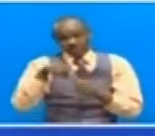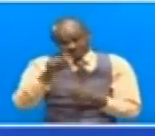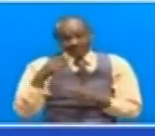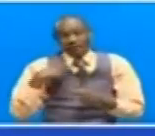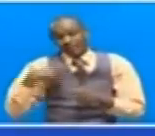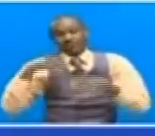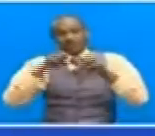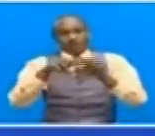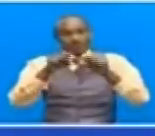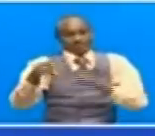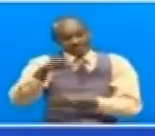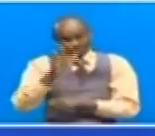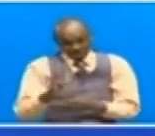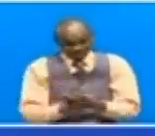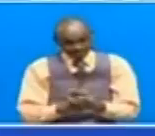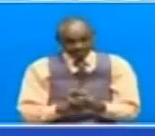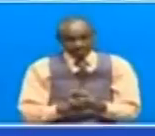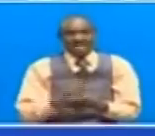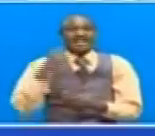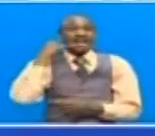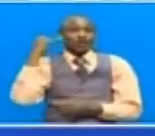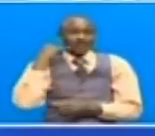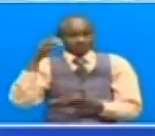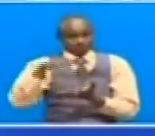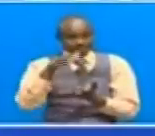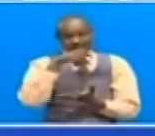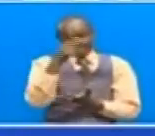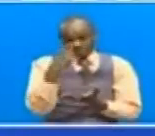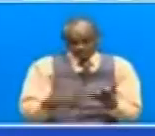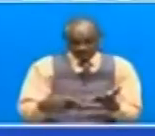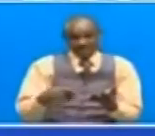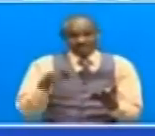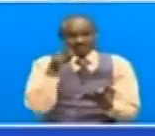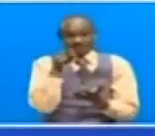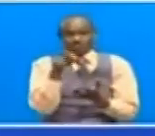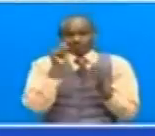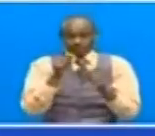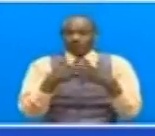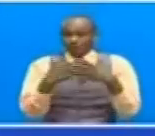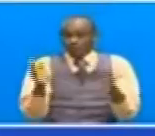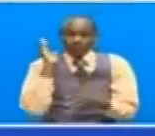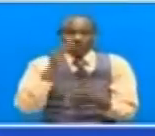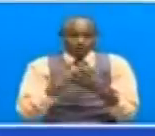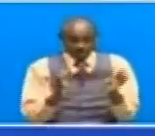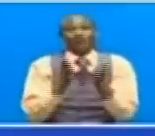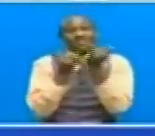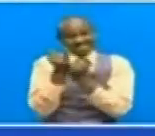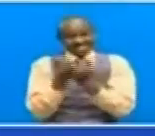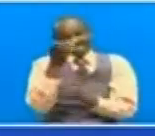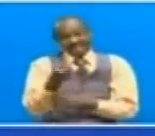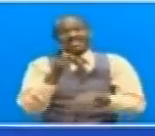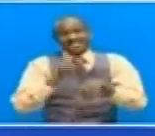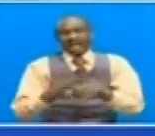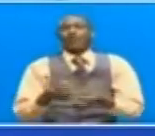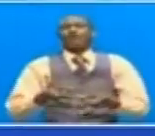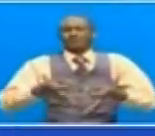mall. Nakumat, the anchor tenant of the reconstruction high-end shopping complex, will open its doors on Saturday during the